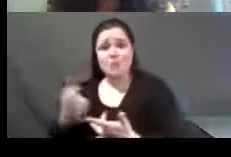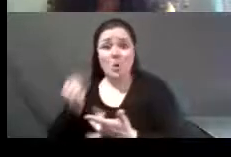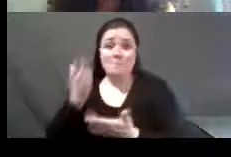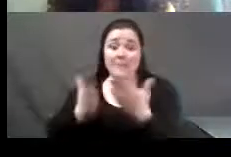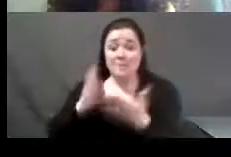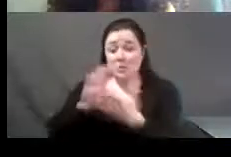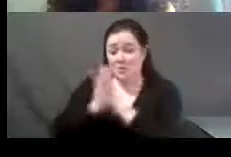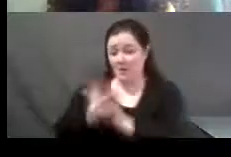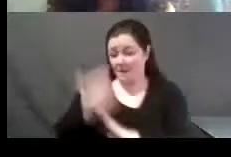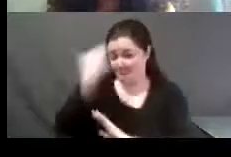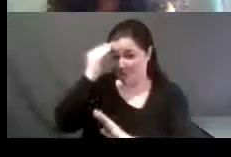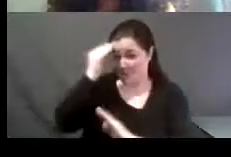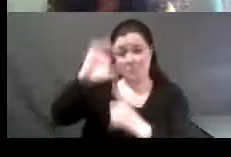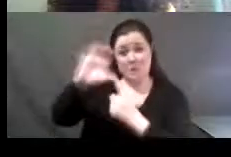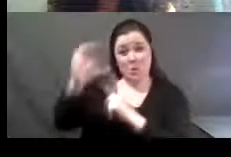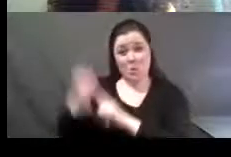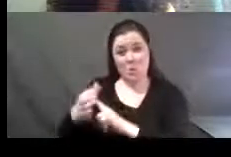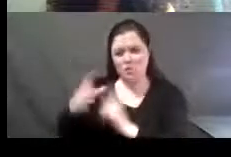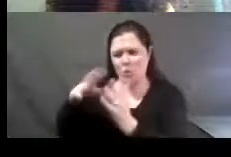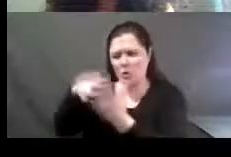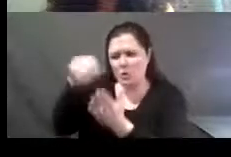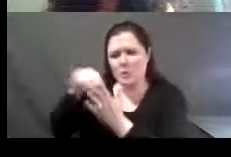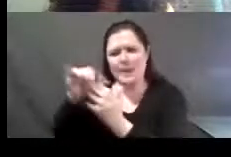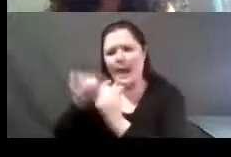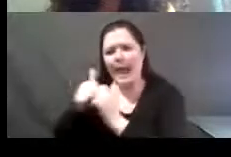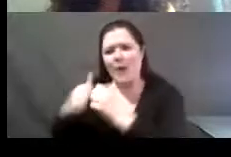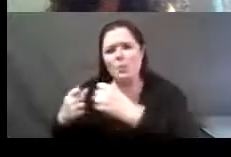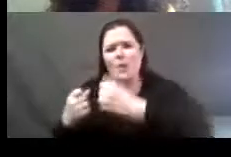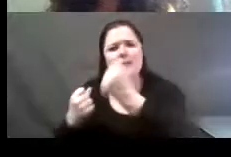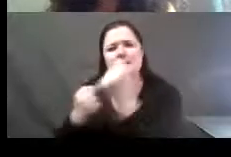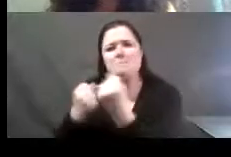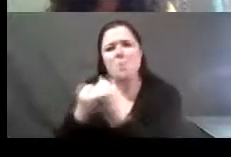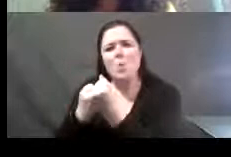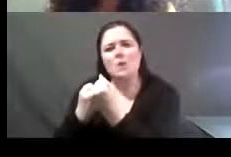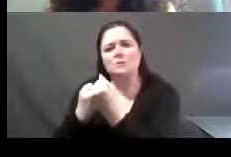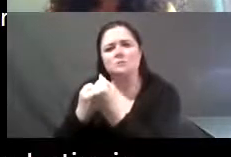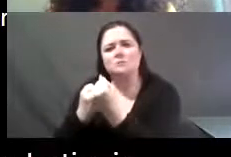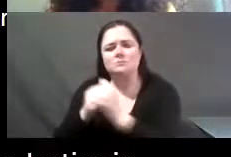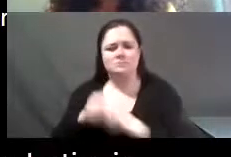you can learn how to support in those spaces as well.